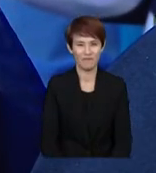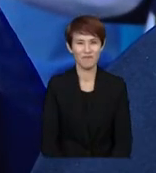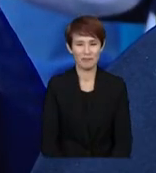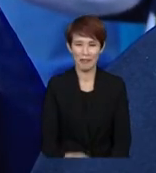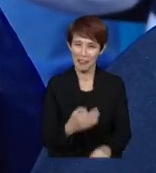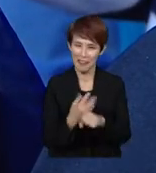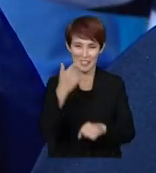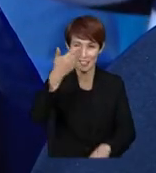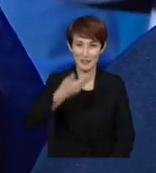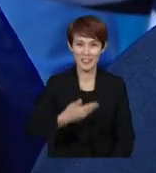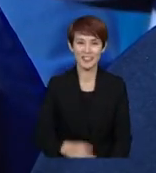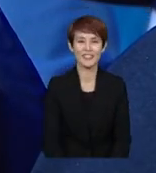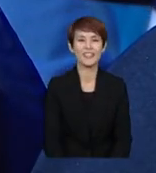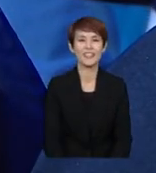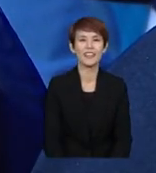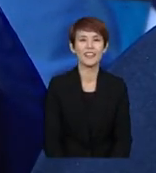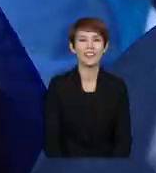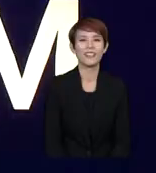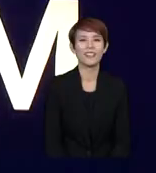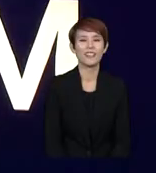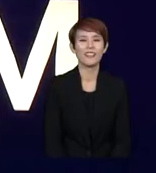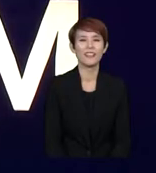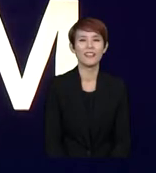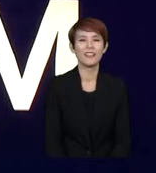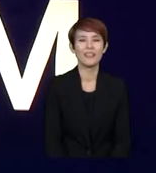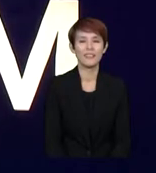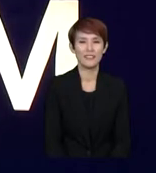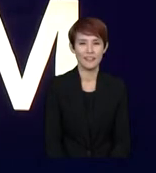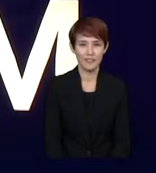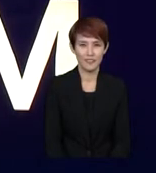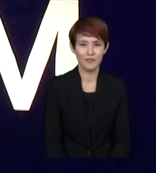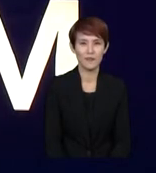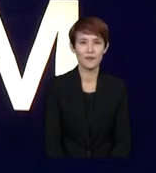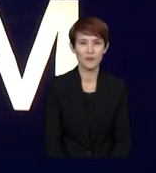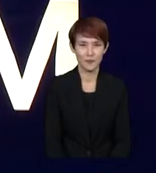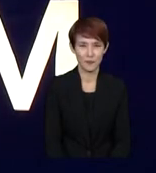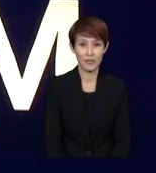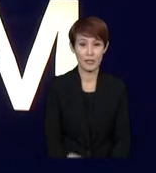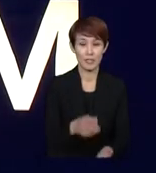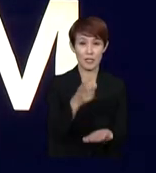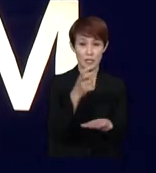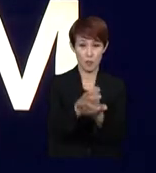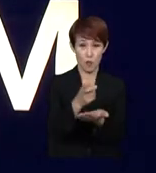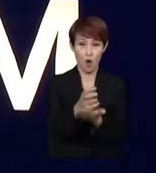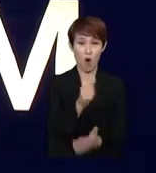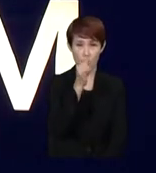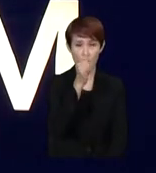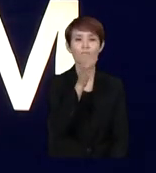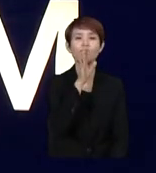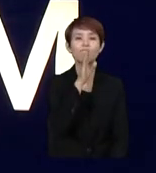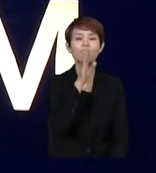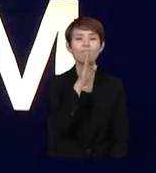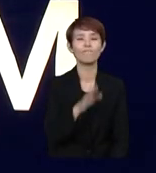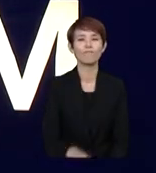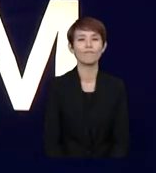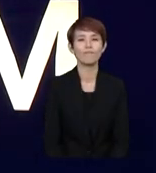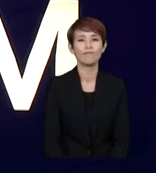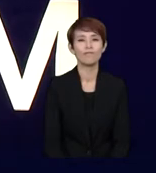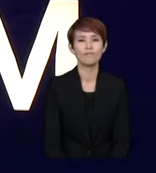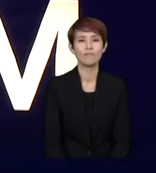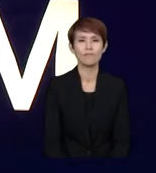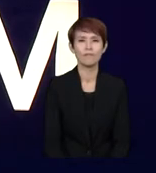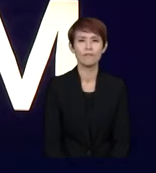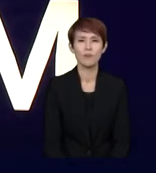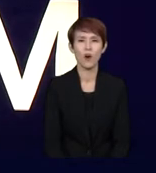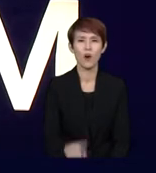answer, but we should beware what I think rightly is sometimes called a kind of solutionism, where